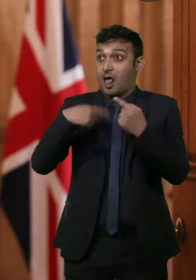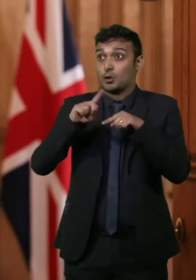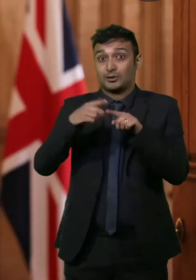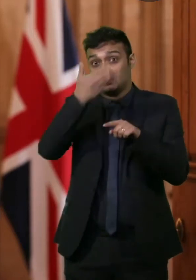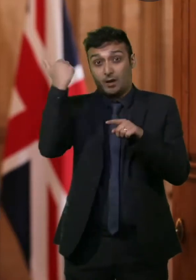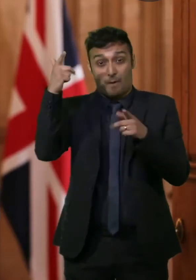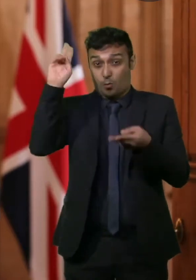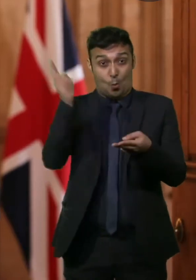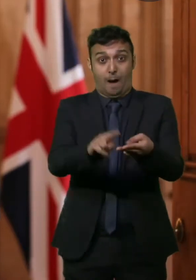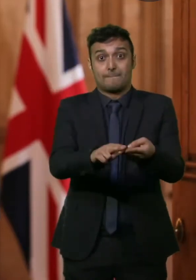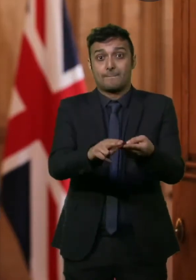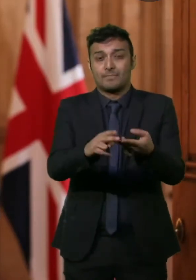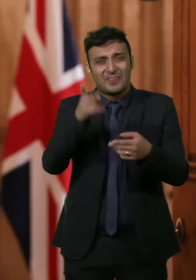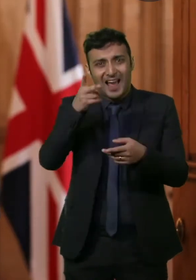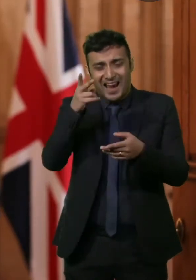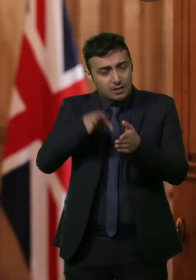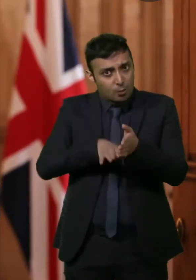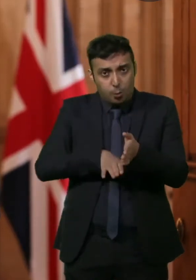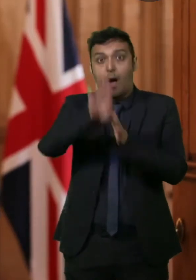the spike. And